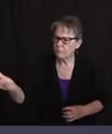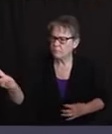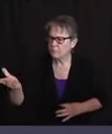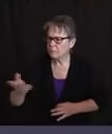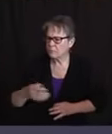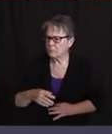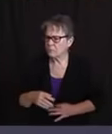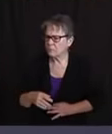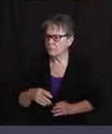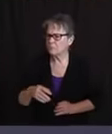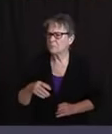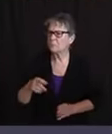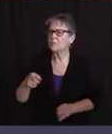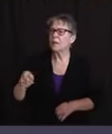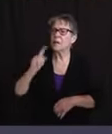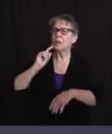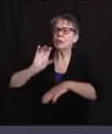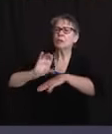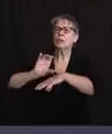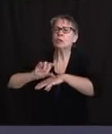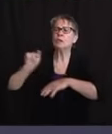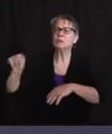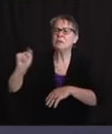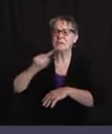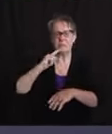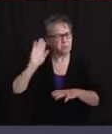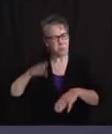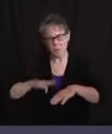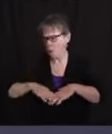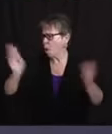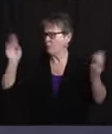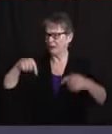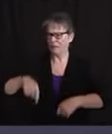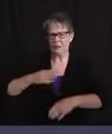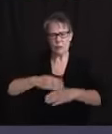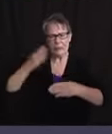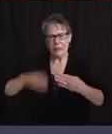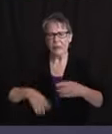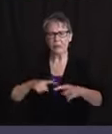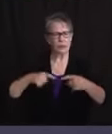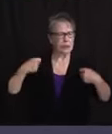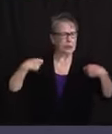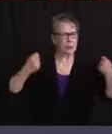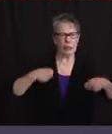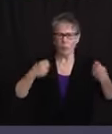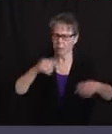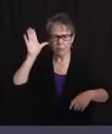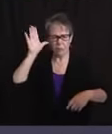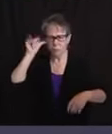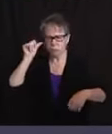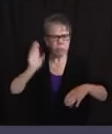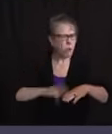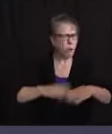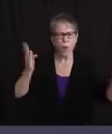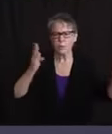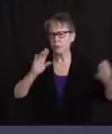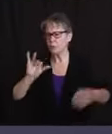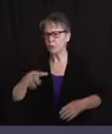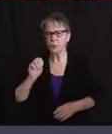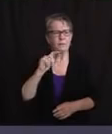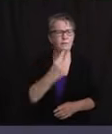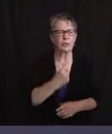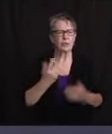a coalition of gyms saying they'll reopen after June 1. Just want to get your reaction on what these gyms and churches can expect from your administration and